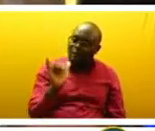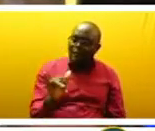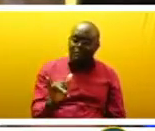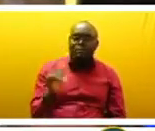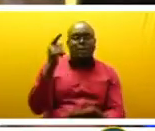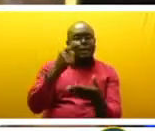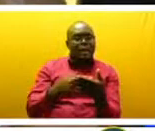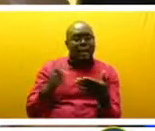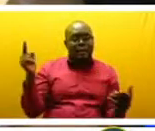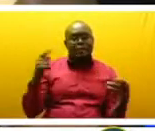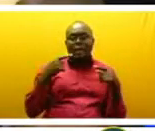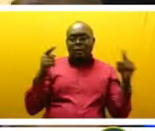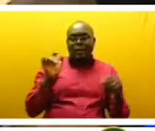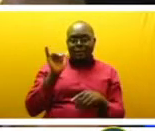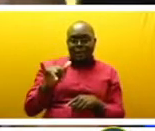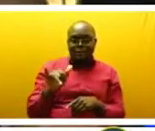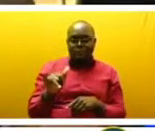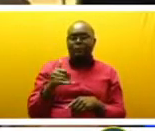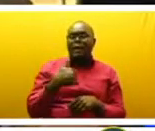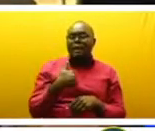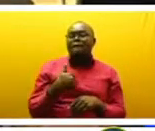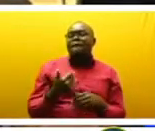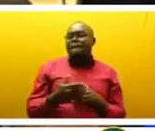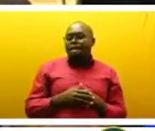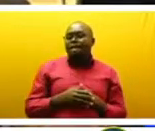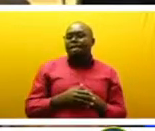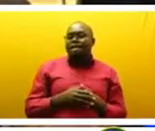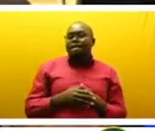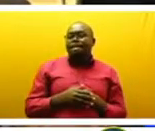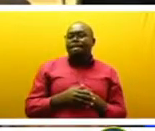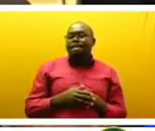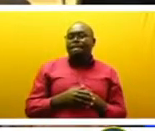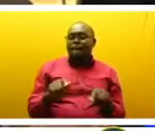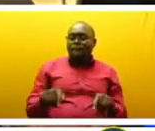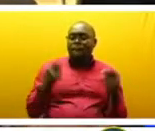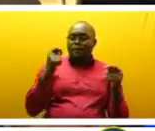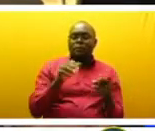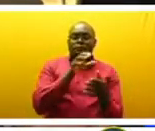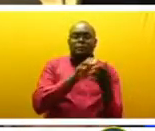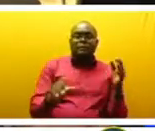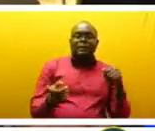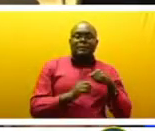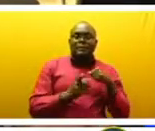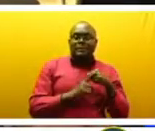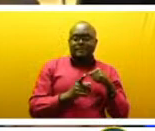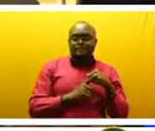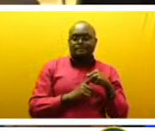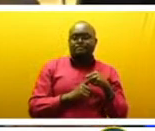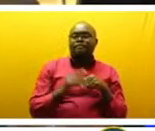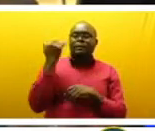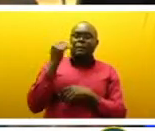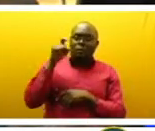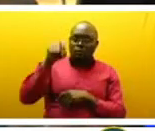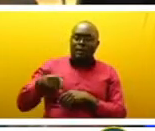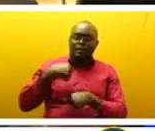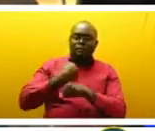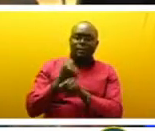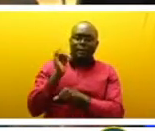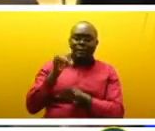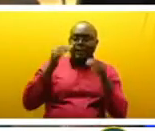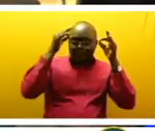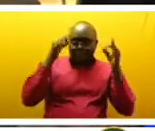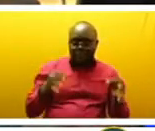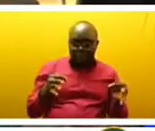appropriate to declare that there's an element of breach of Chapter 6, the court should go ahead and make that determination, and